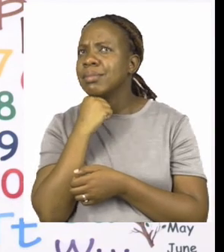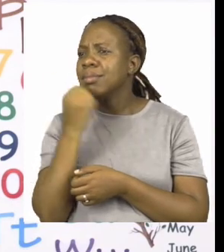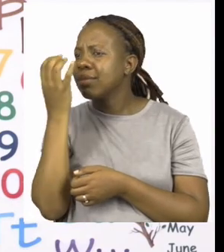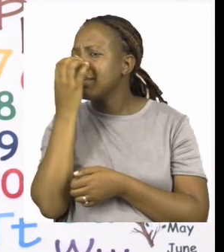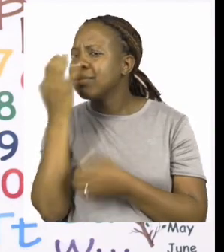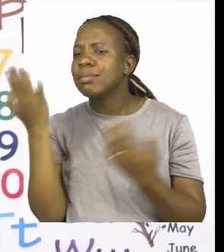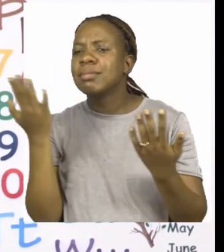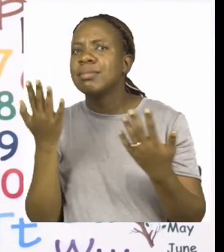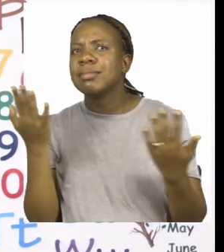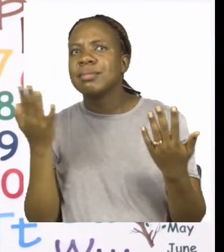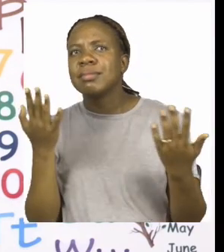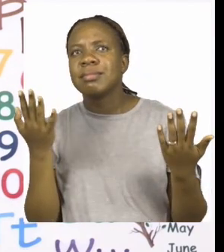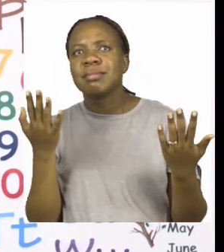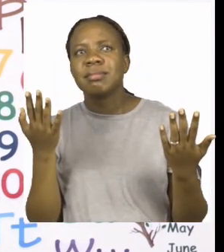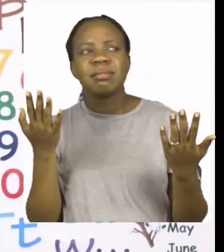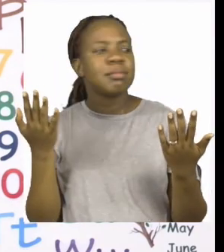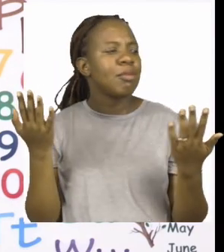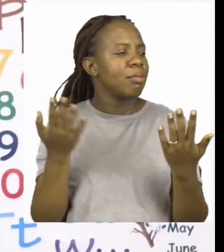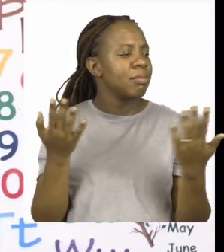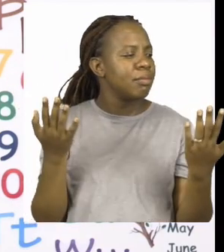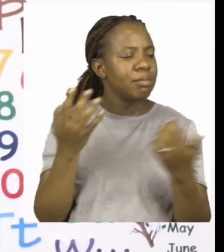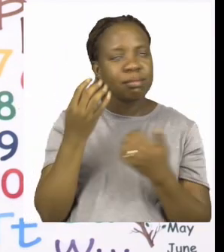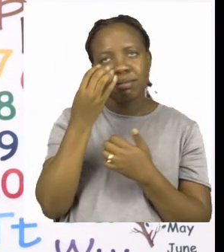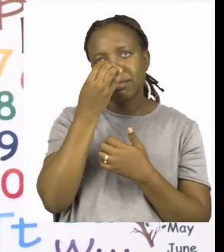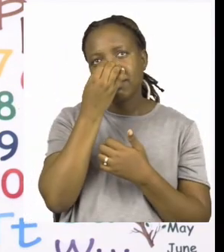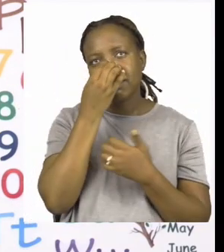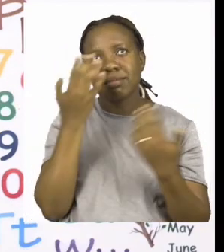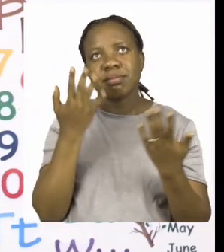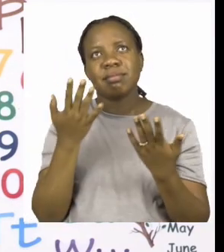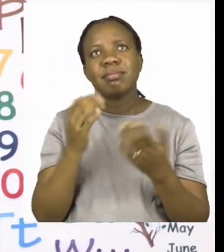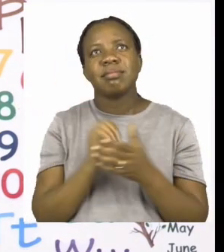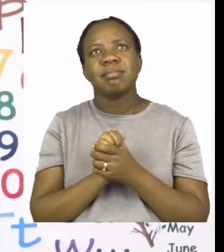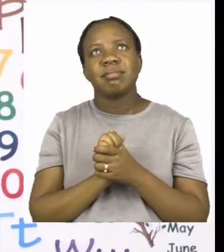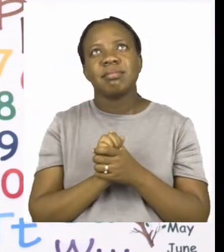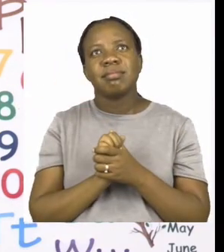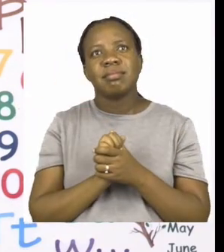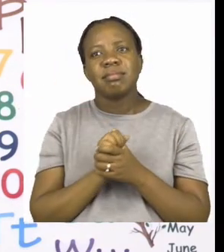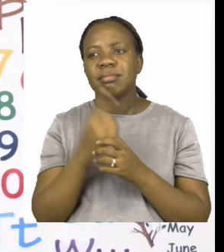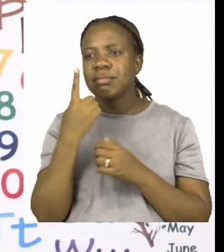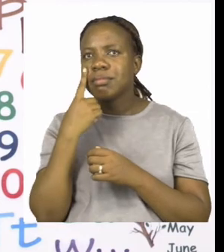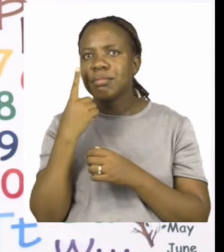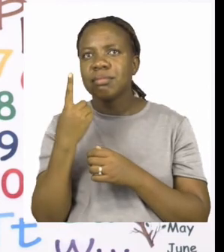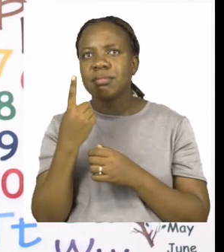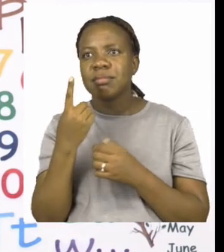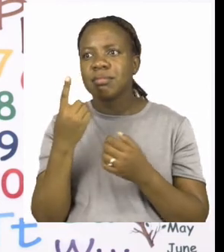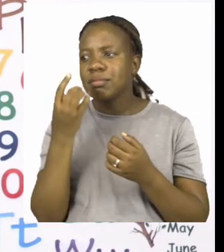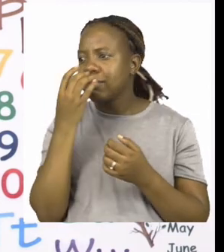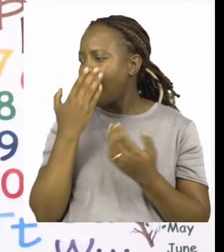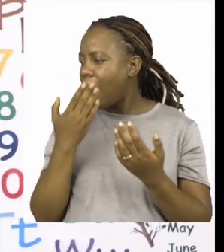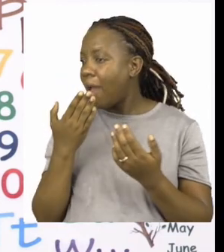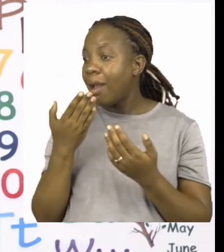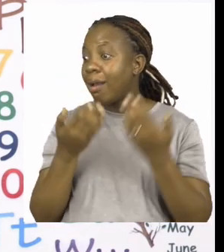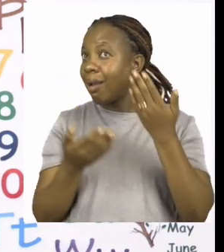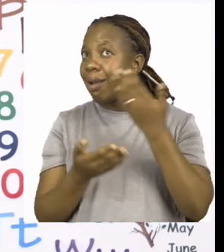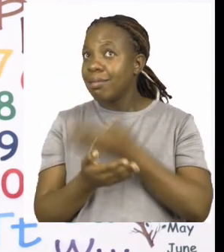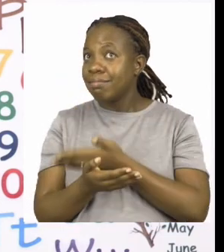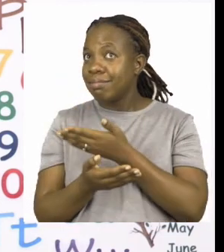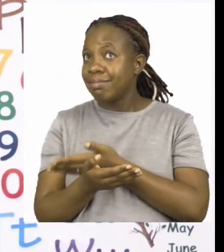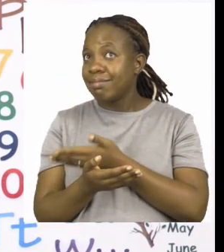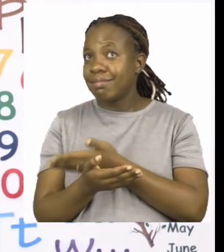Zoshi! Where are you? Do you see Zoshi anywhere? Oh, here